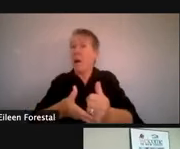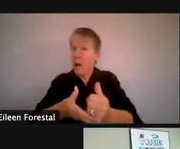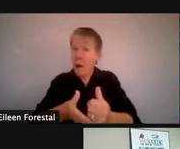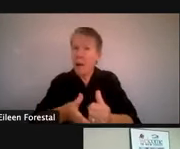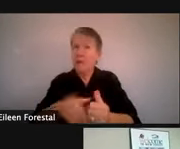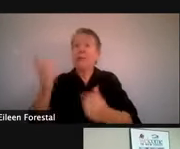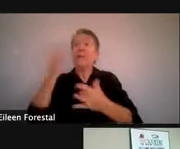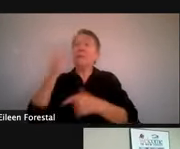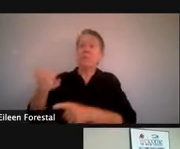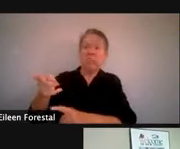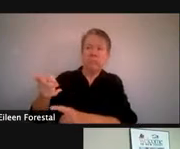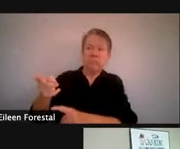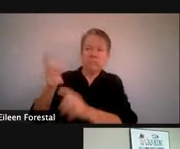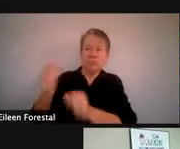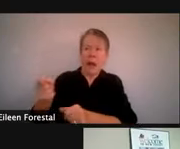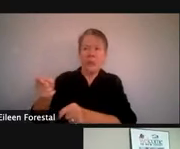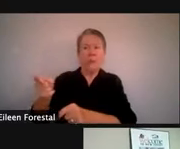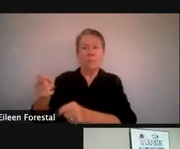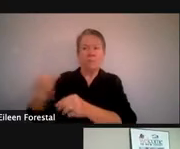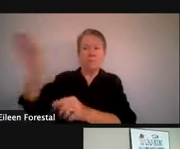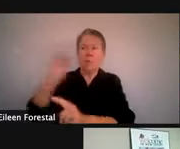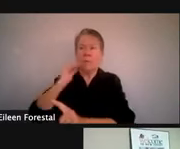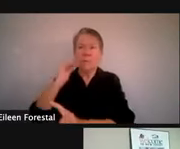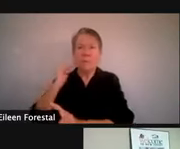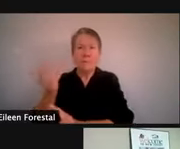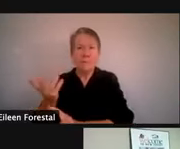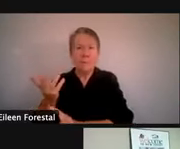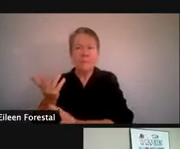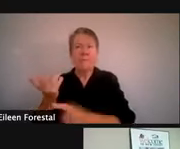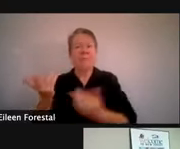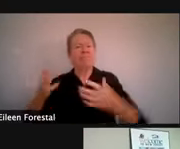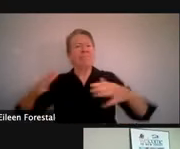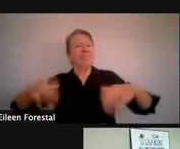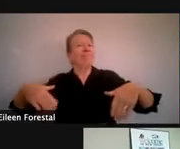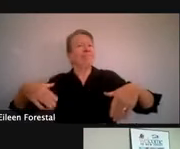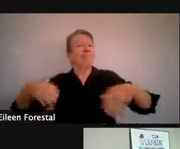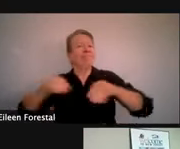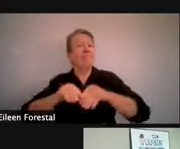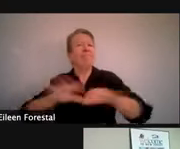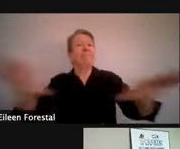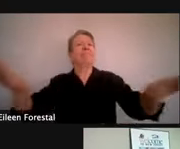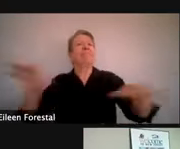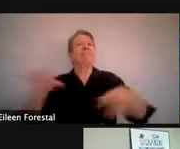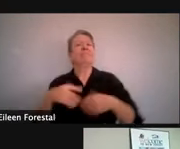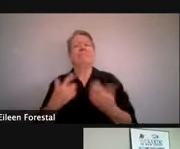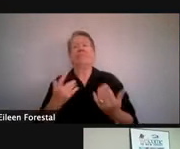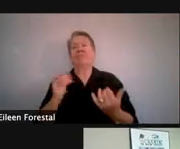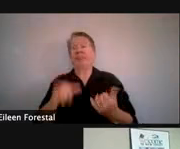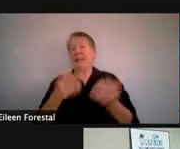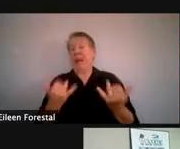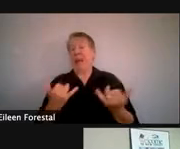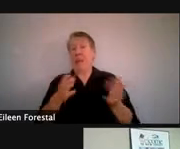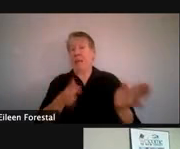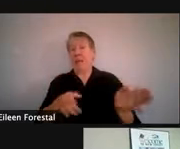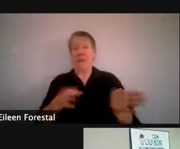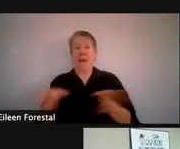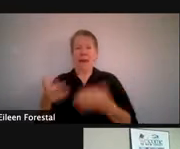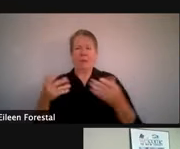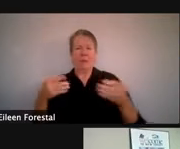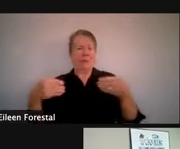changer. So all of this, none of this is static. All of it is iterative. I'll leave you with this. We just crossed 3